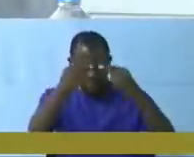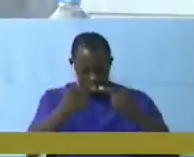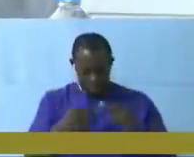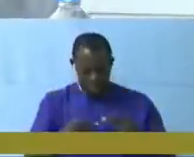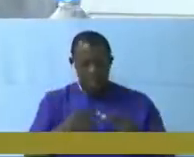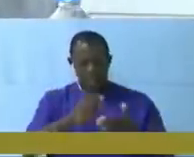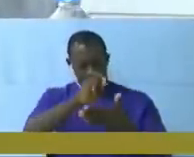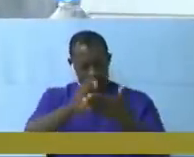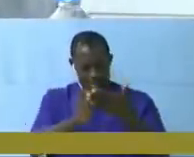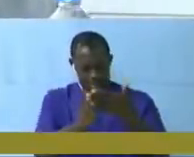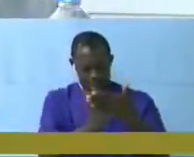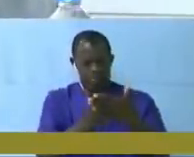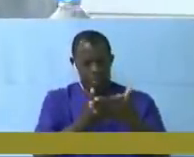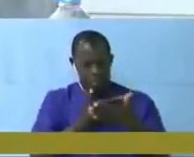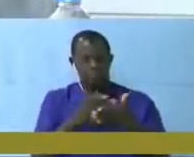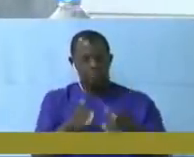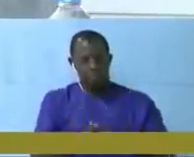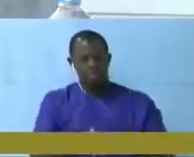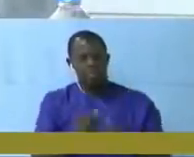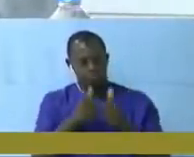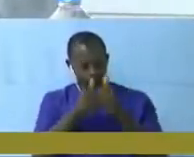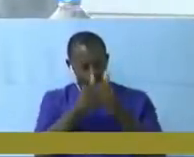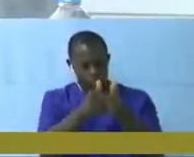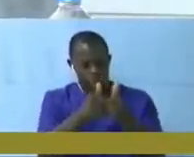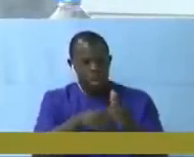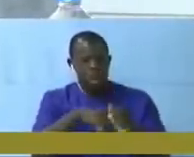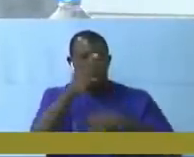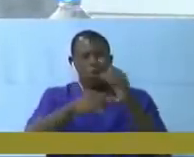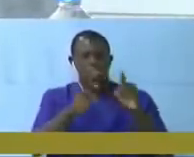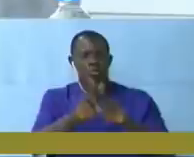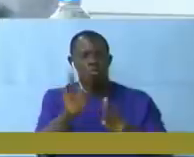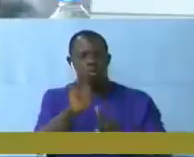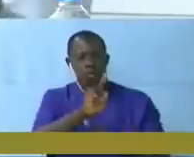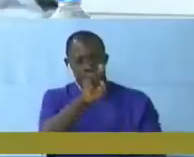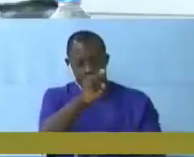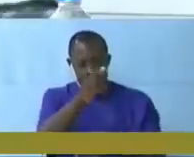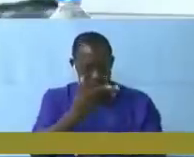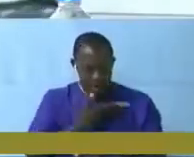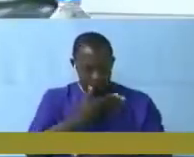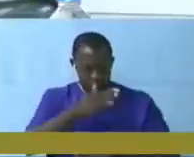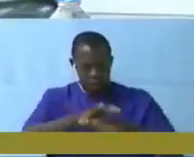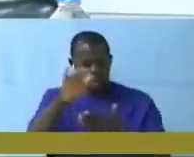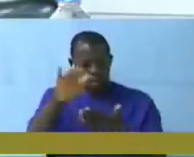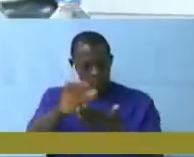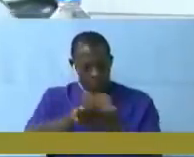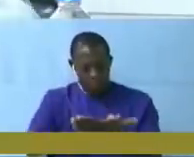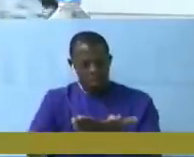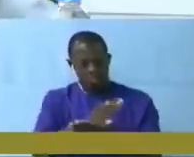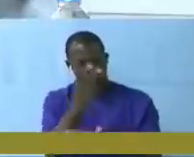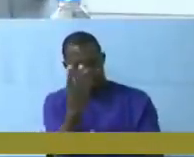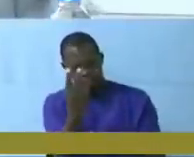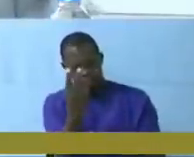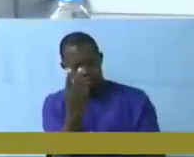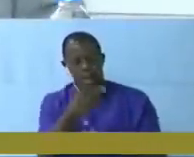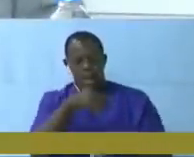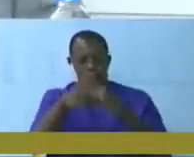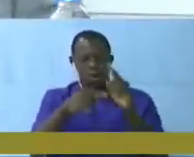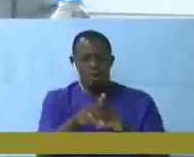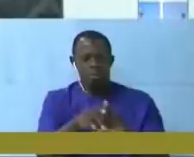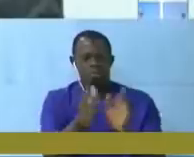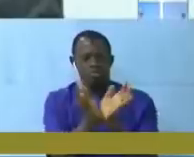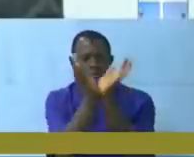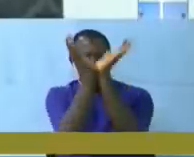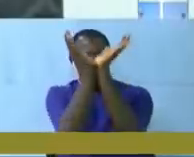and I am referring mainly to what you have on page 2 that is comparing the